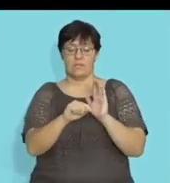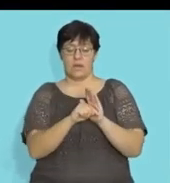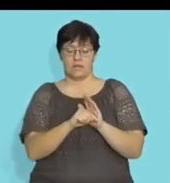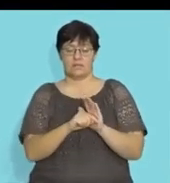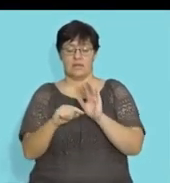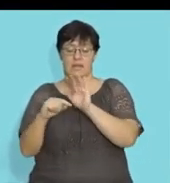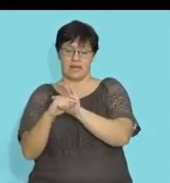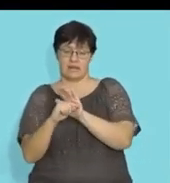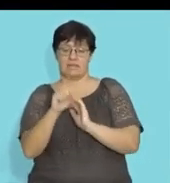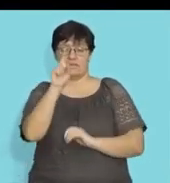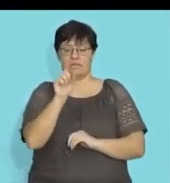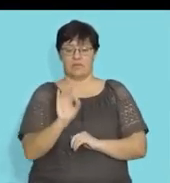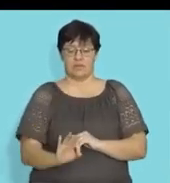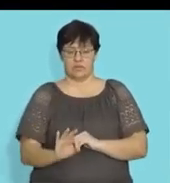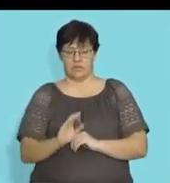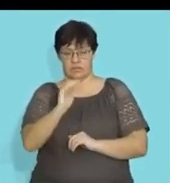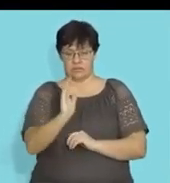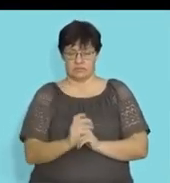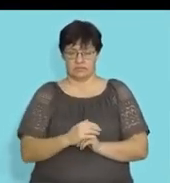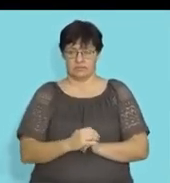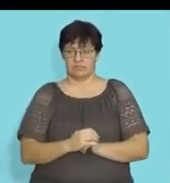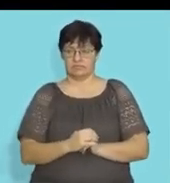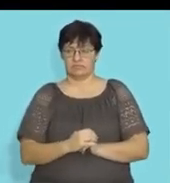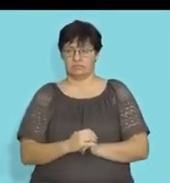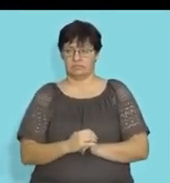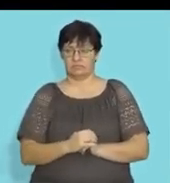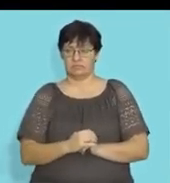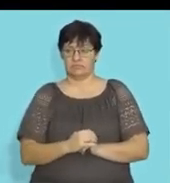minus negative 1/3.